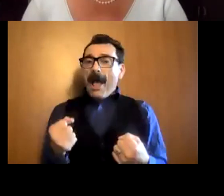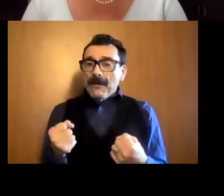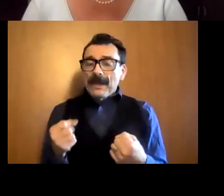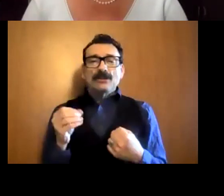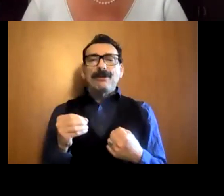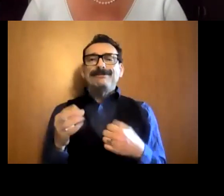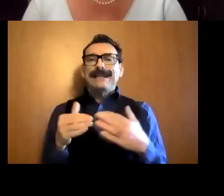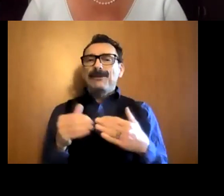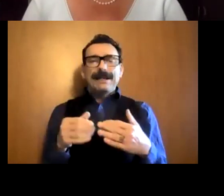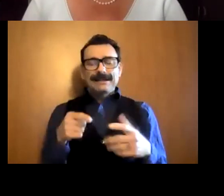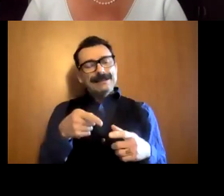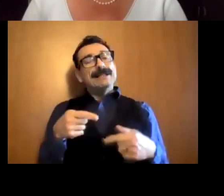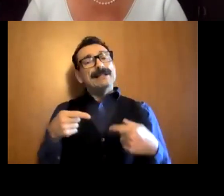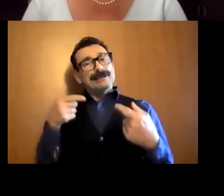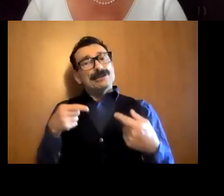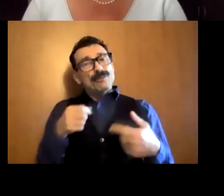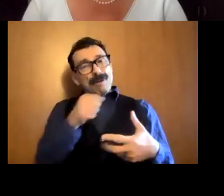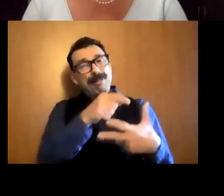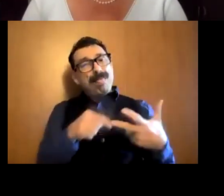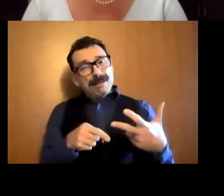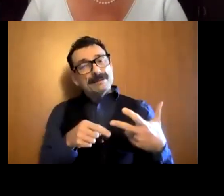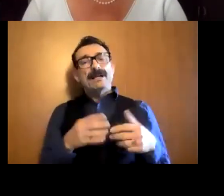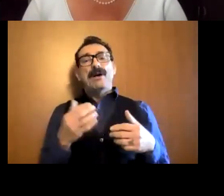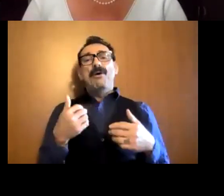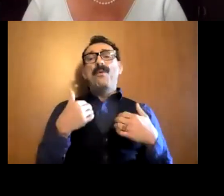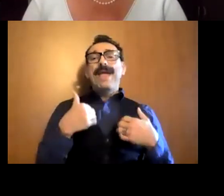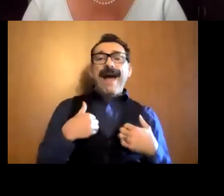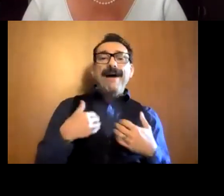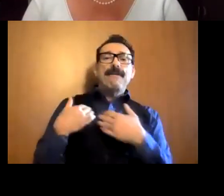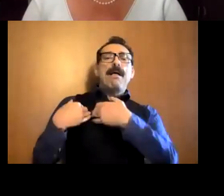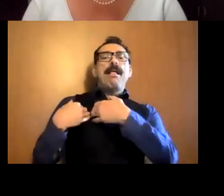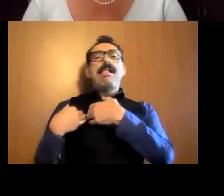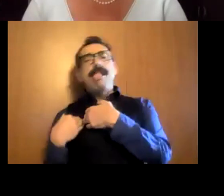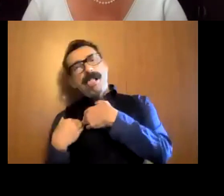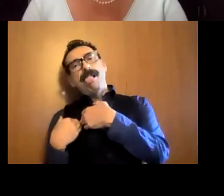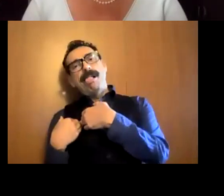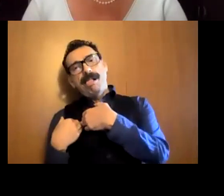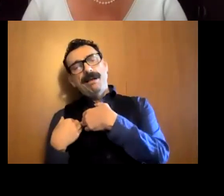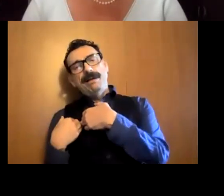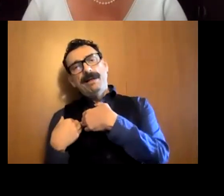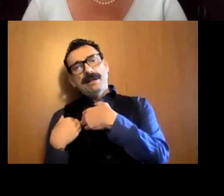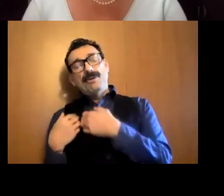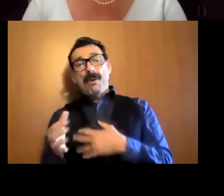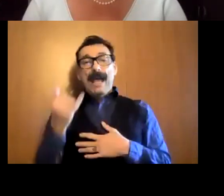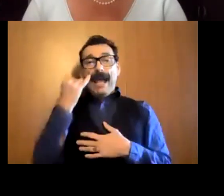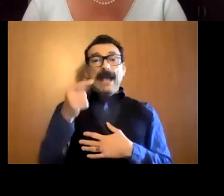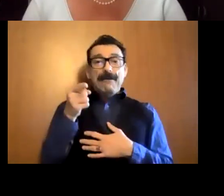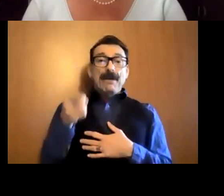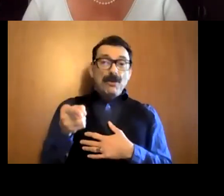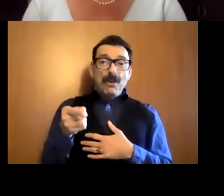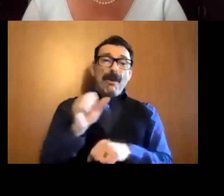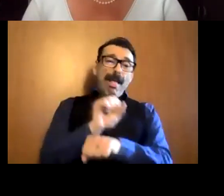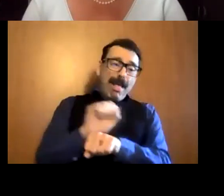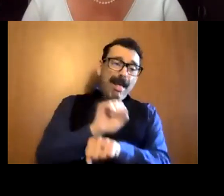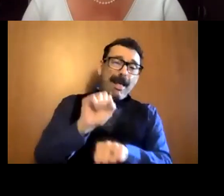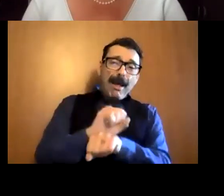right? We have all this burden to carry. If you make $12 an hour, and I love using this example,